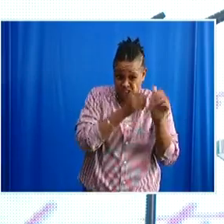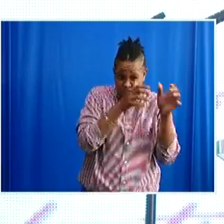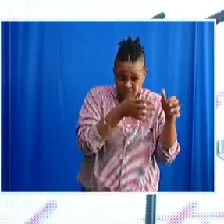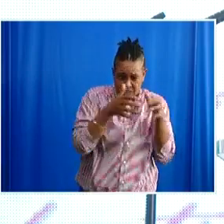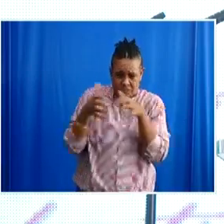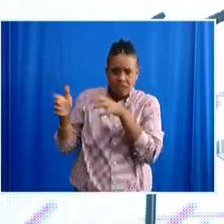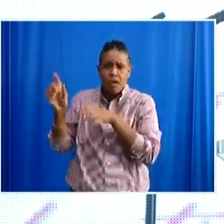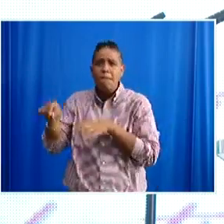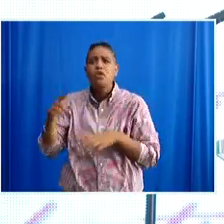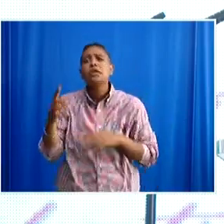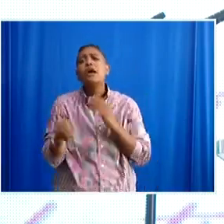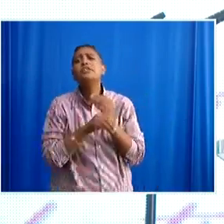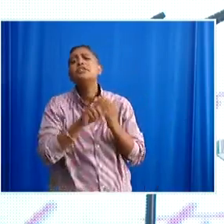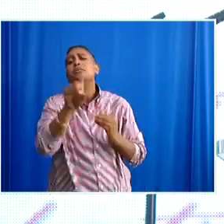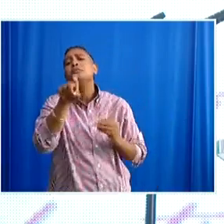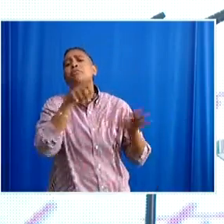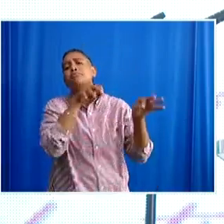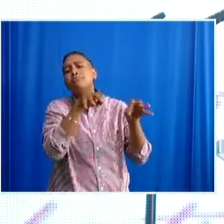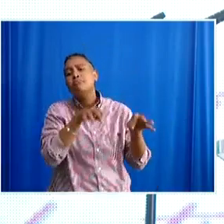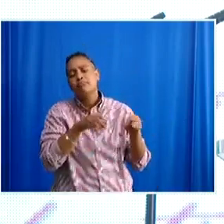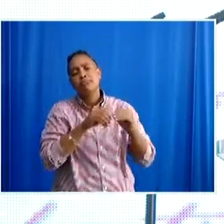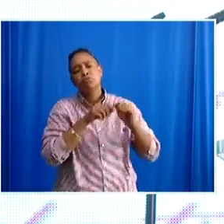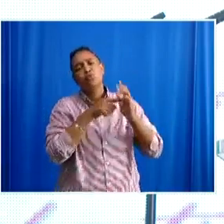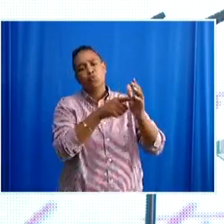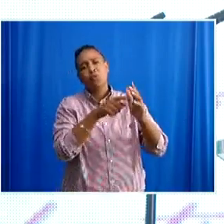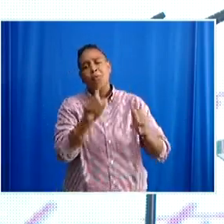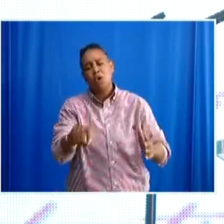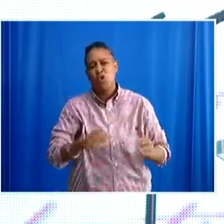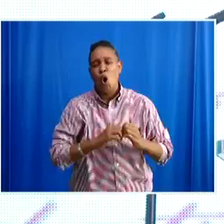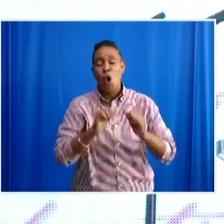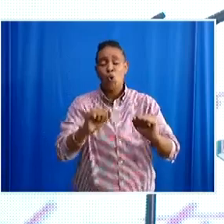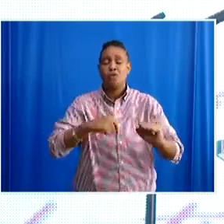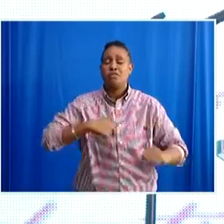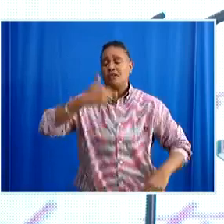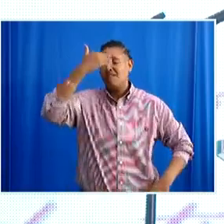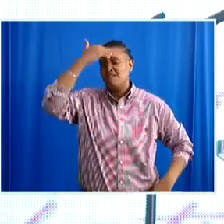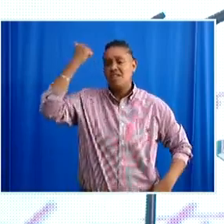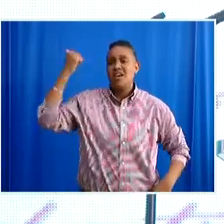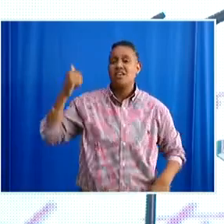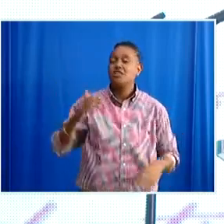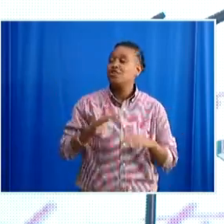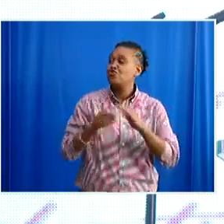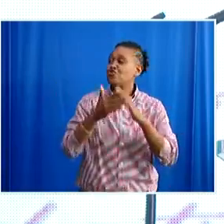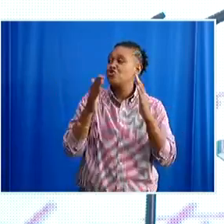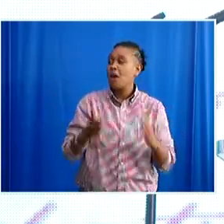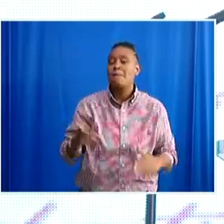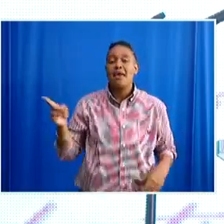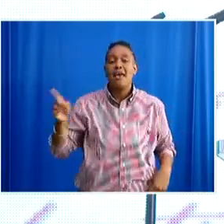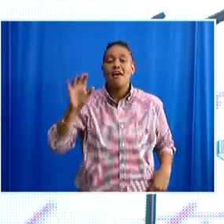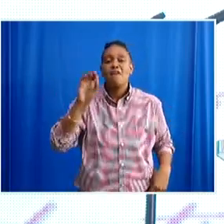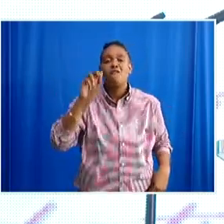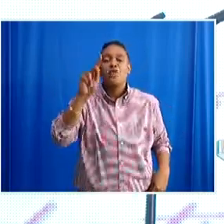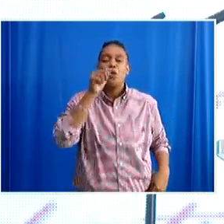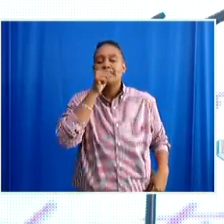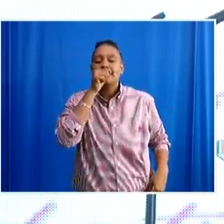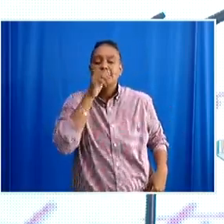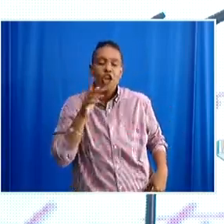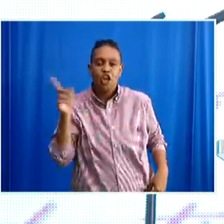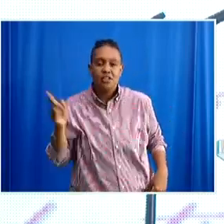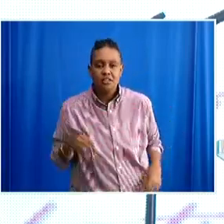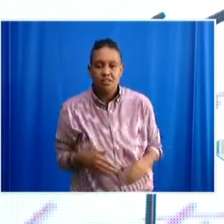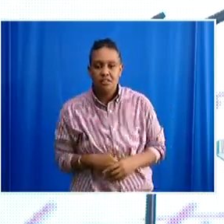stakeholder must also be highlighted. And how could I forget the Jamaican folk singers?